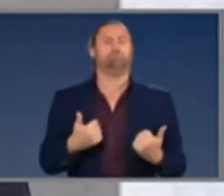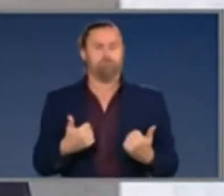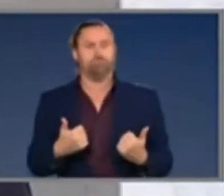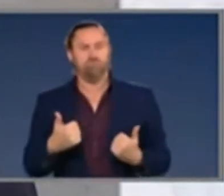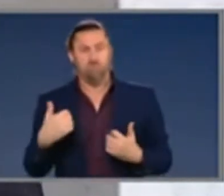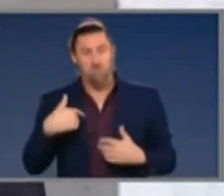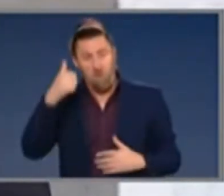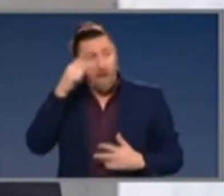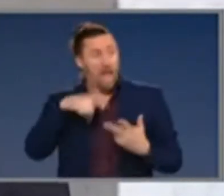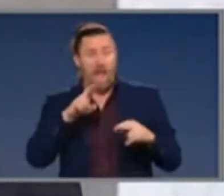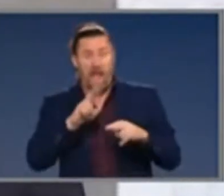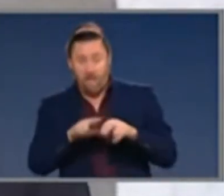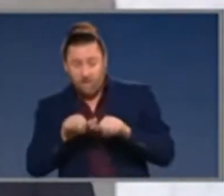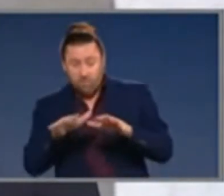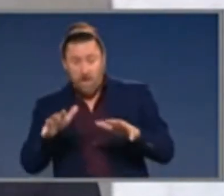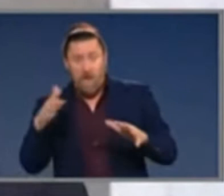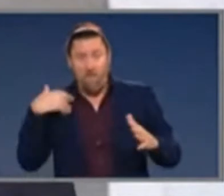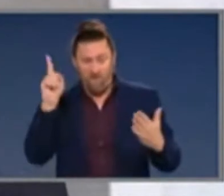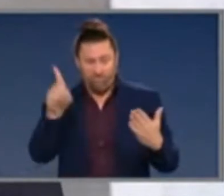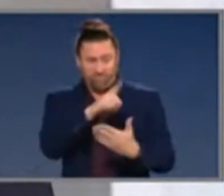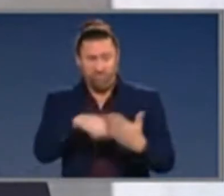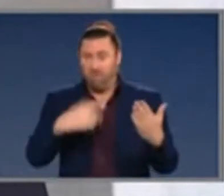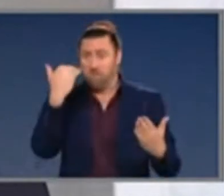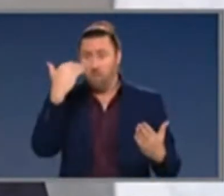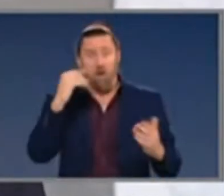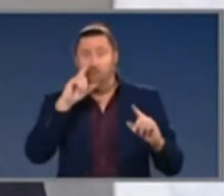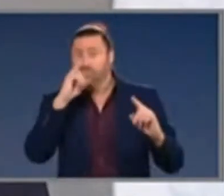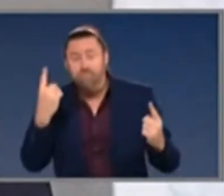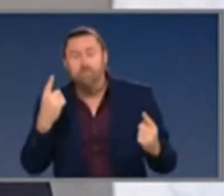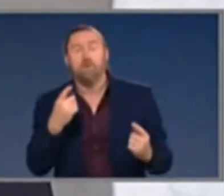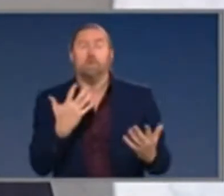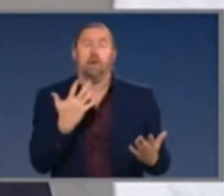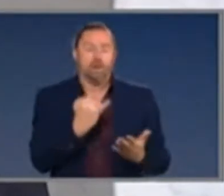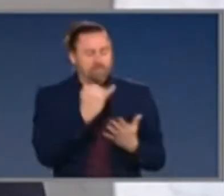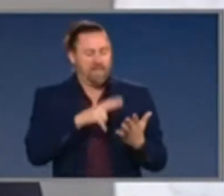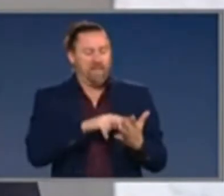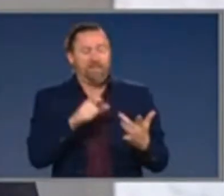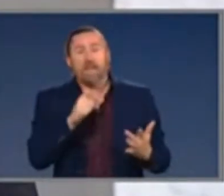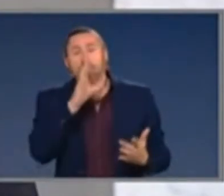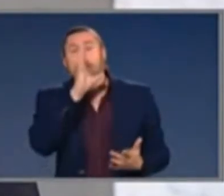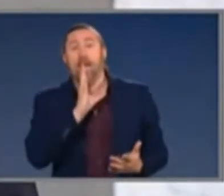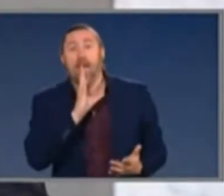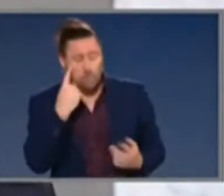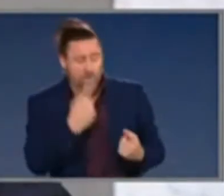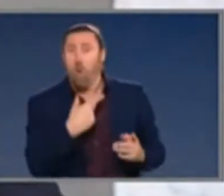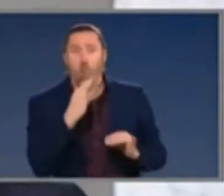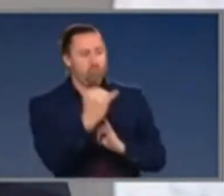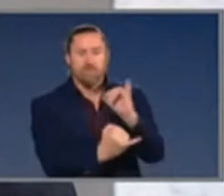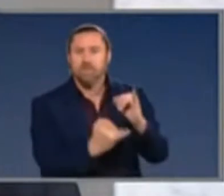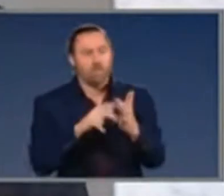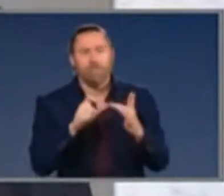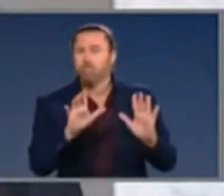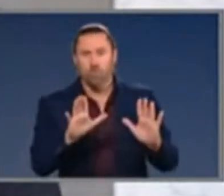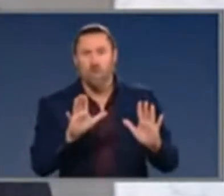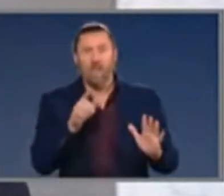consequence that where there are outbreaks it can result where sadly the Victorian situation has come to. That's not a criticism, they're just